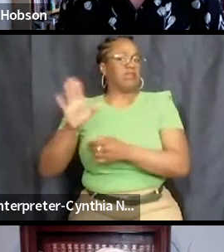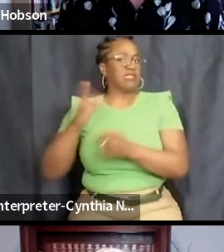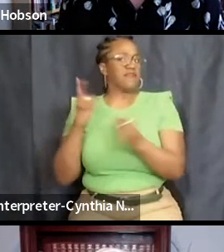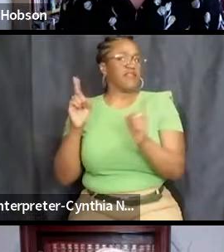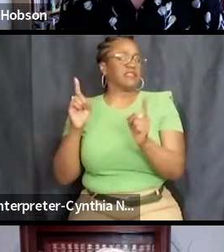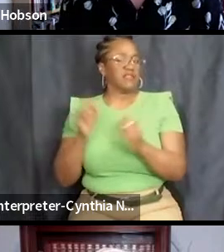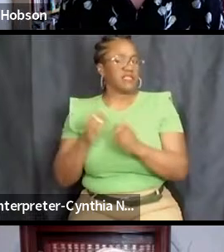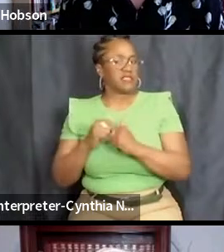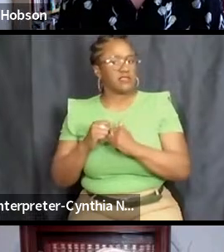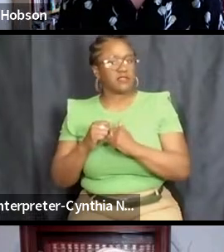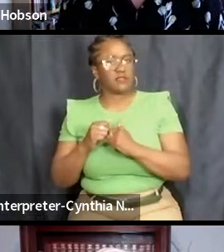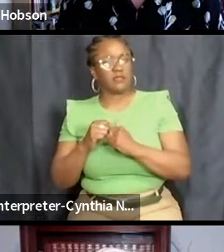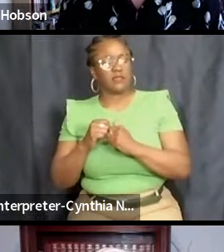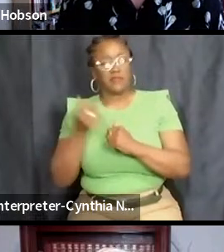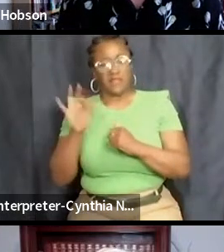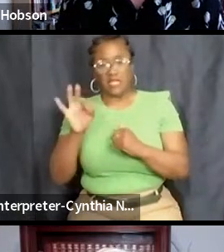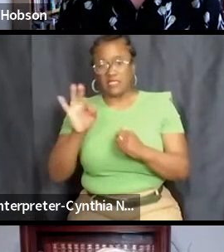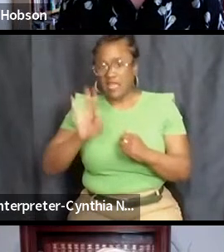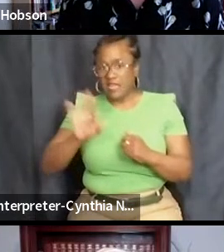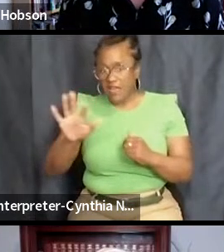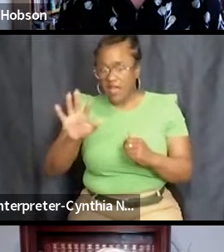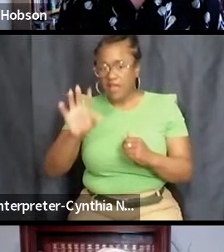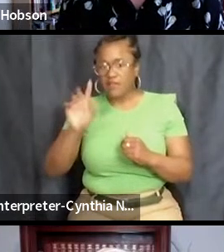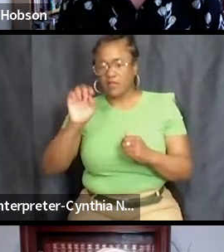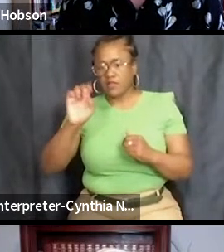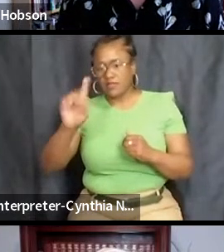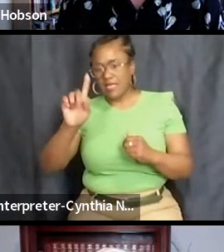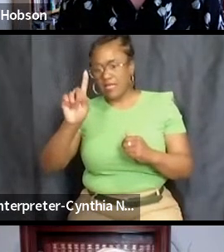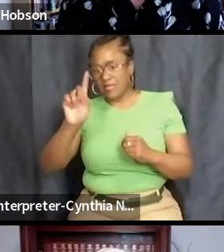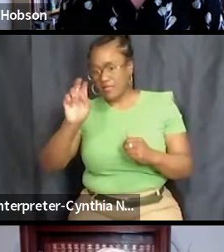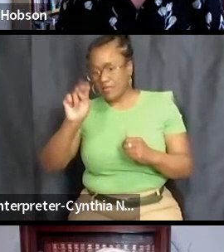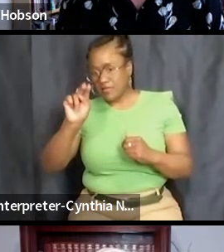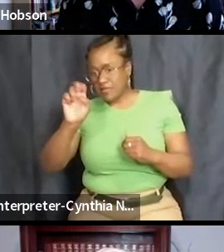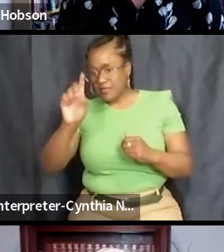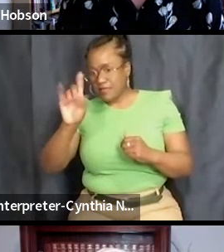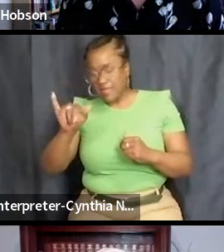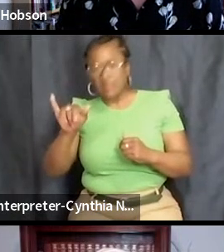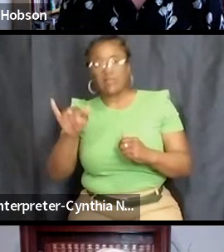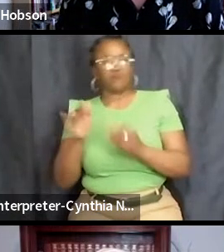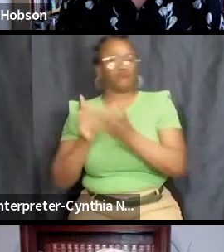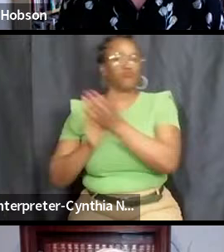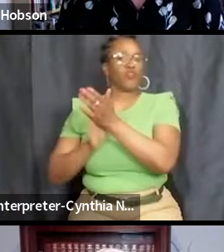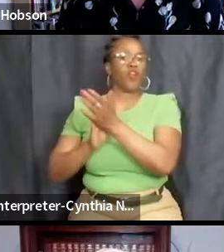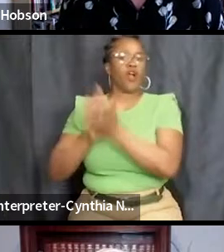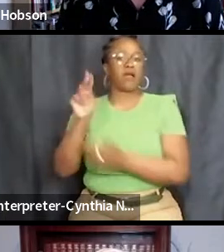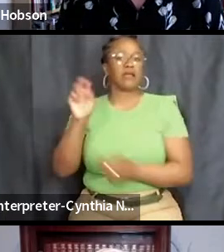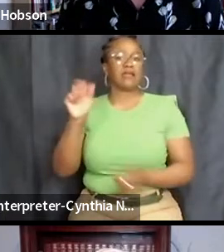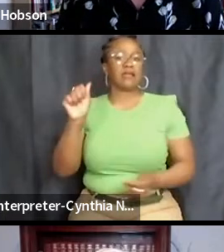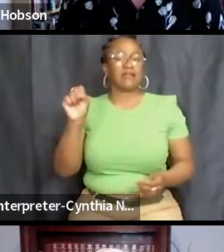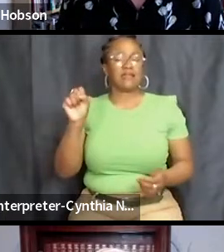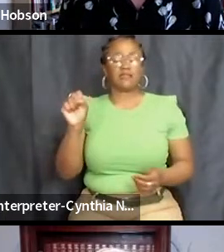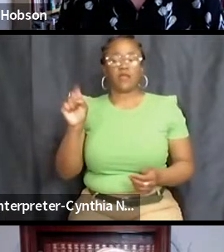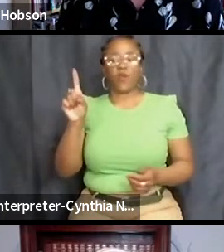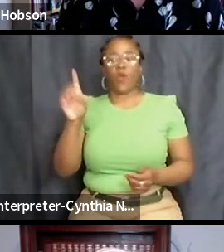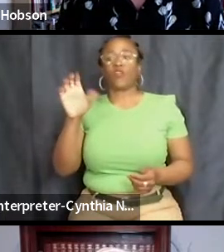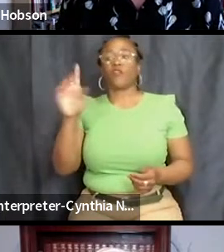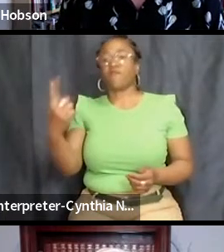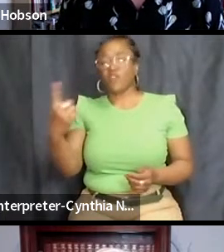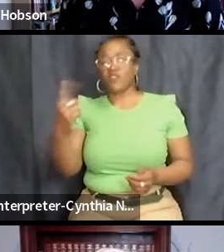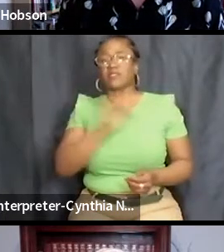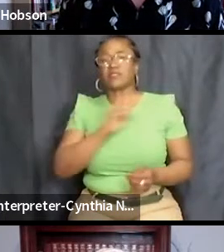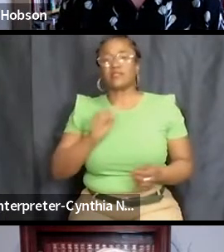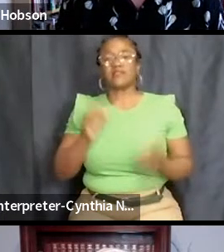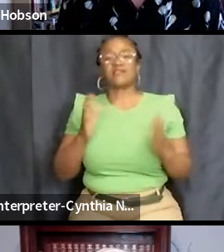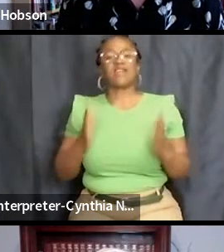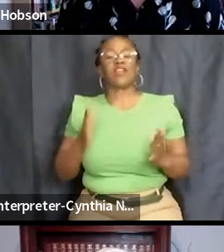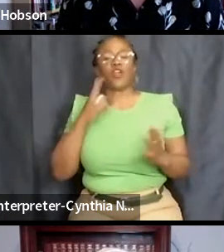effectiveness. And in 1995, Ted Kennedy lauded Neas as the 101st senator for civil rights. So I don't